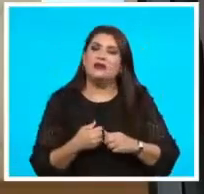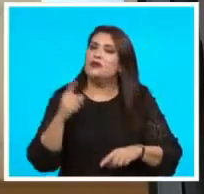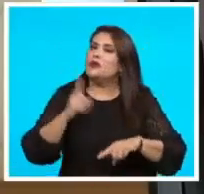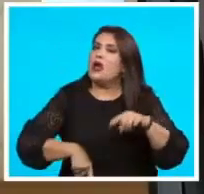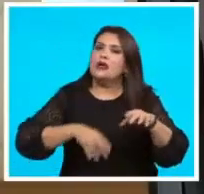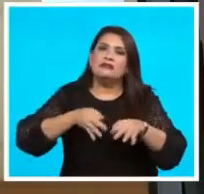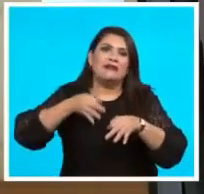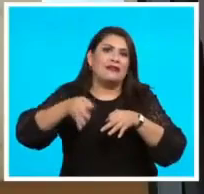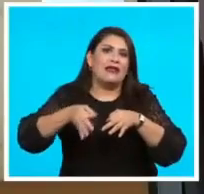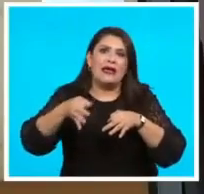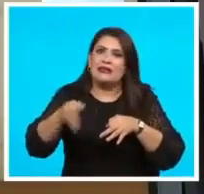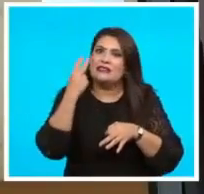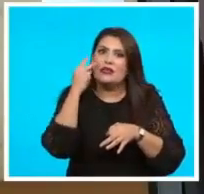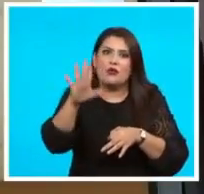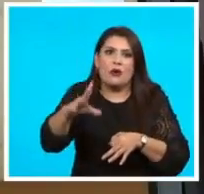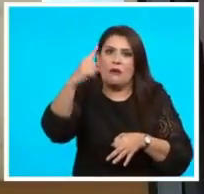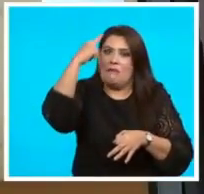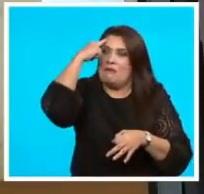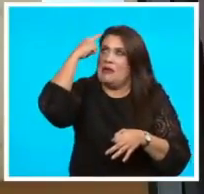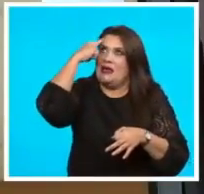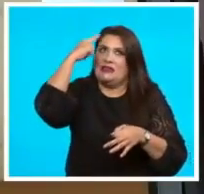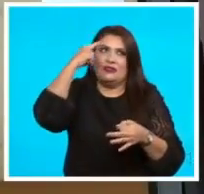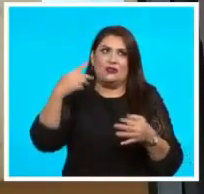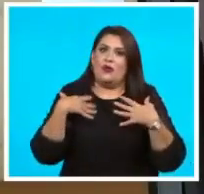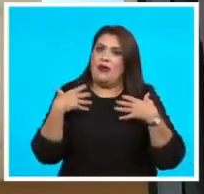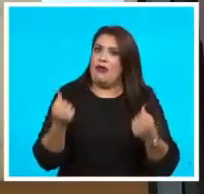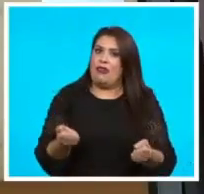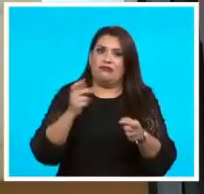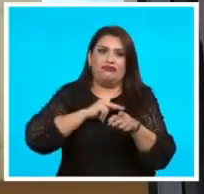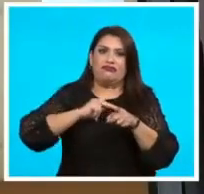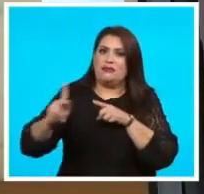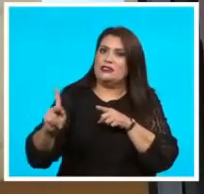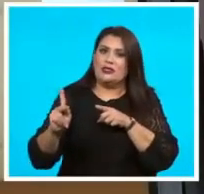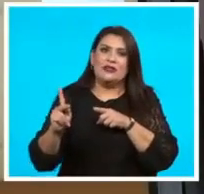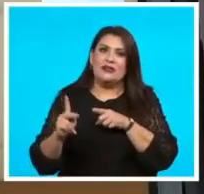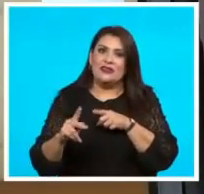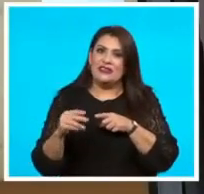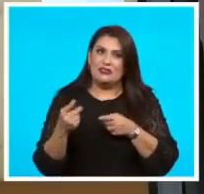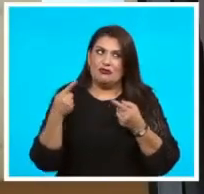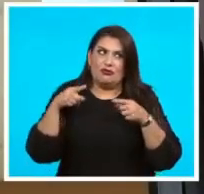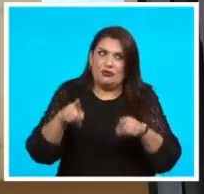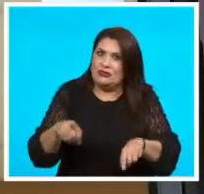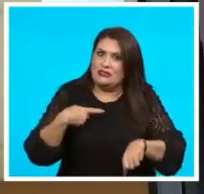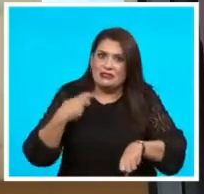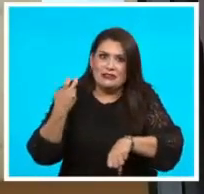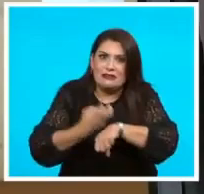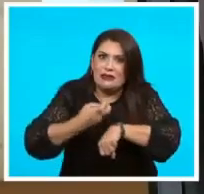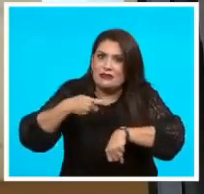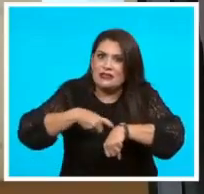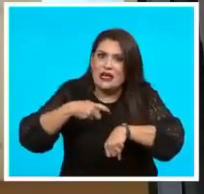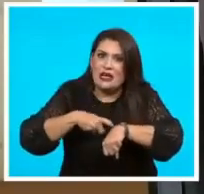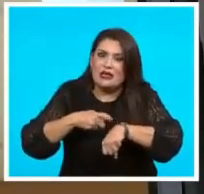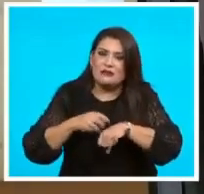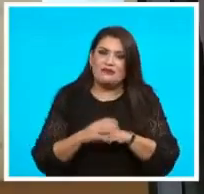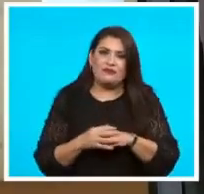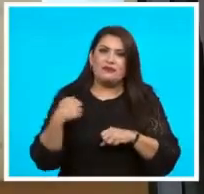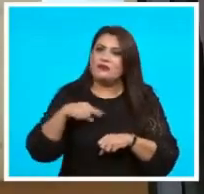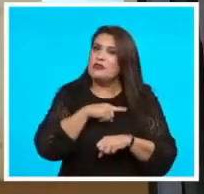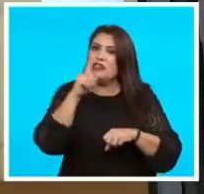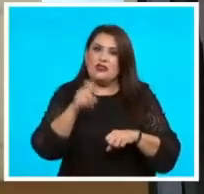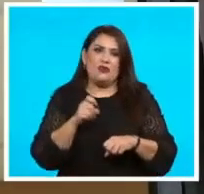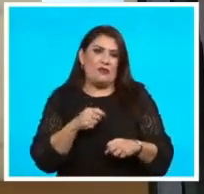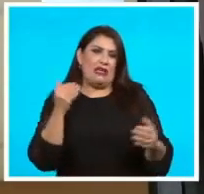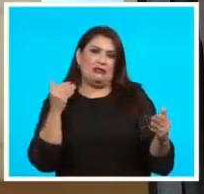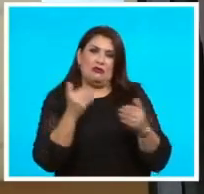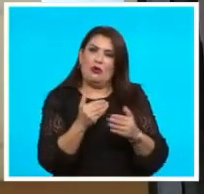delay seeing your mental health professional or any medical professional, especially in these times. We need to be